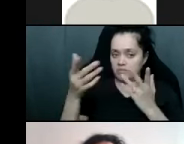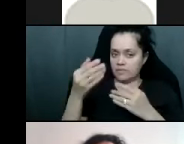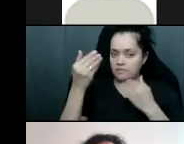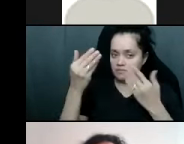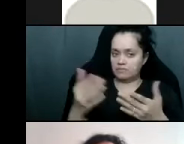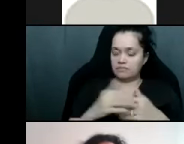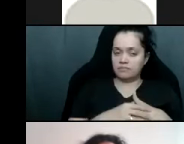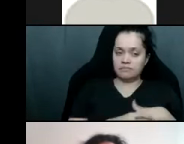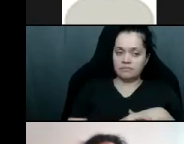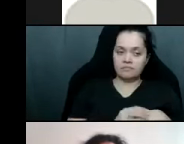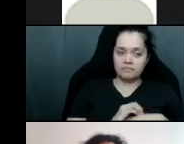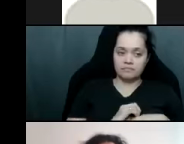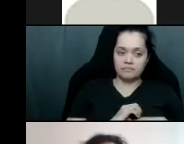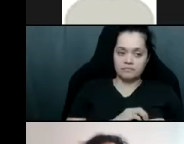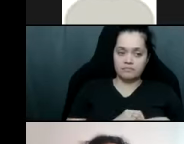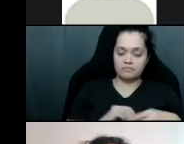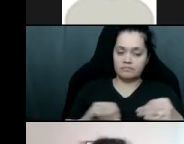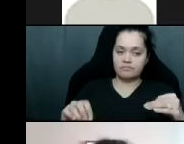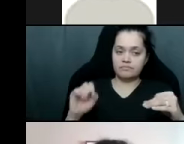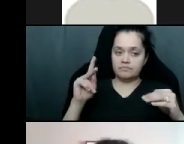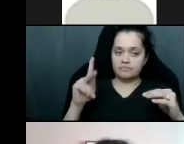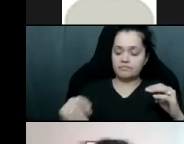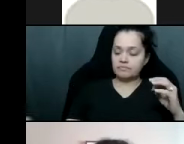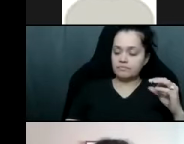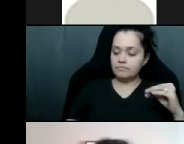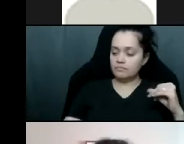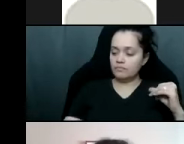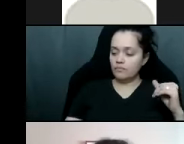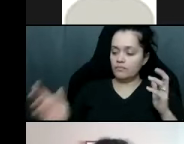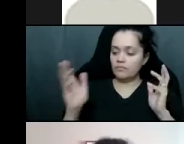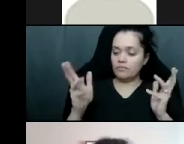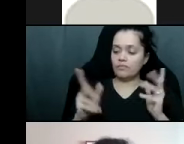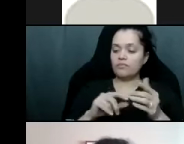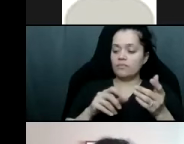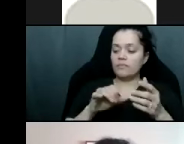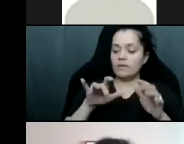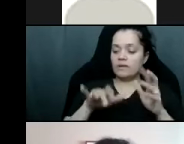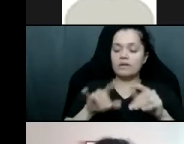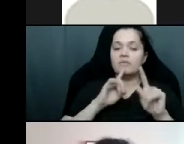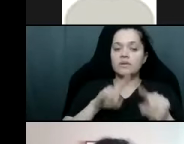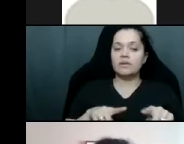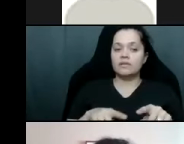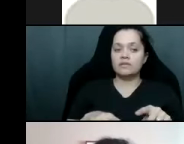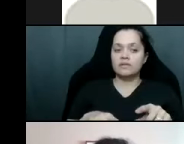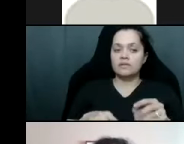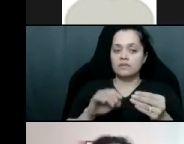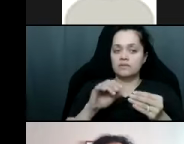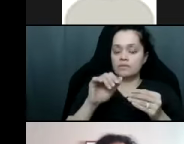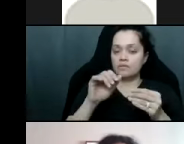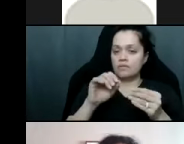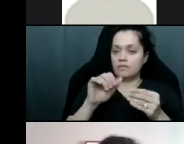mean? Here we go. So in the chat, put your answer. What do you think